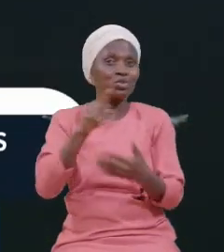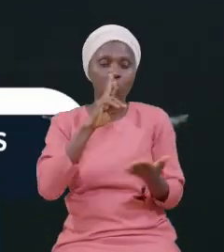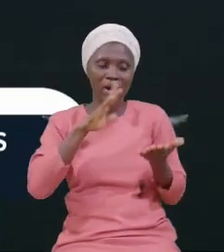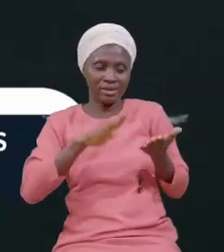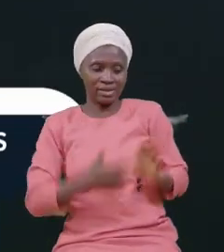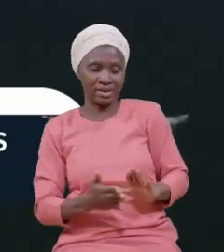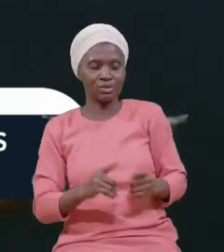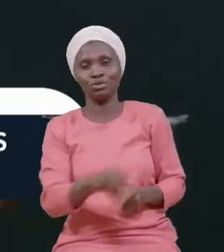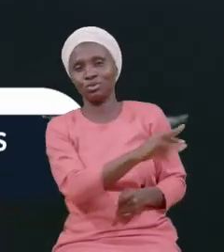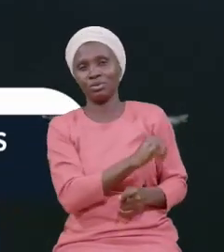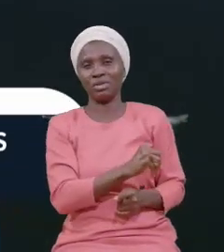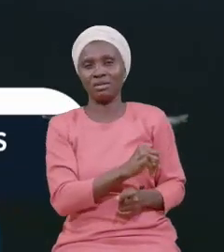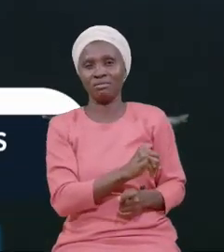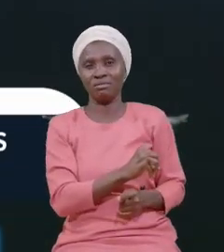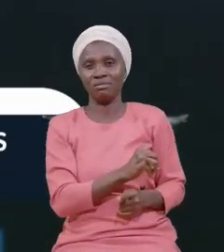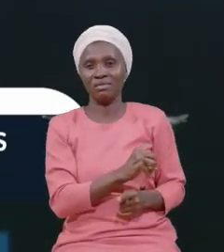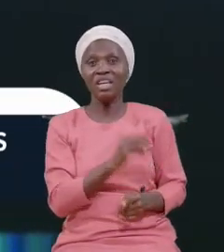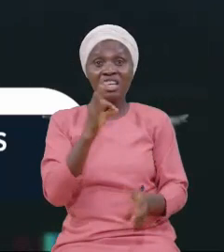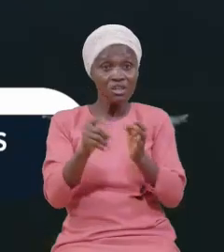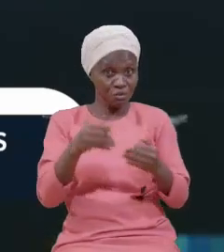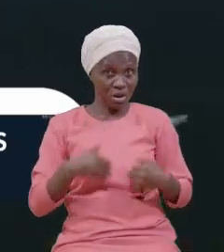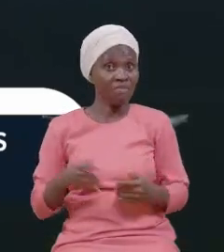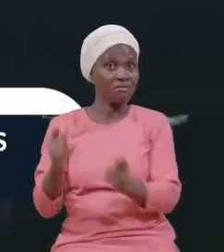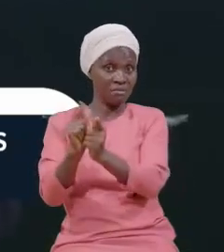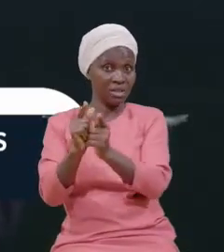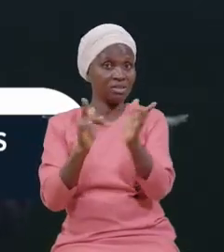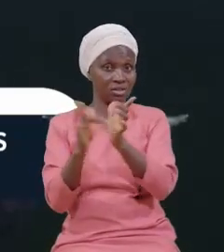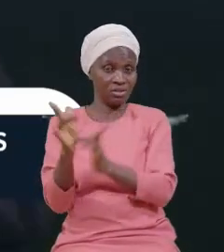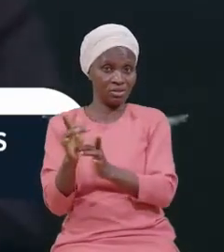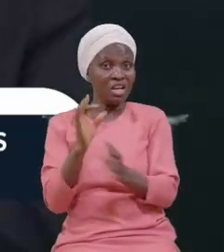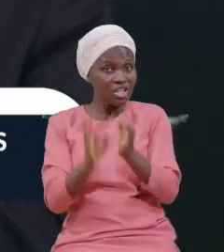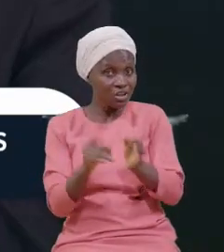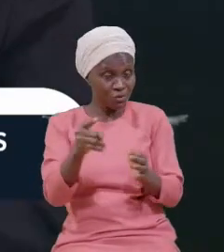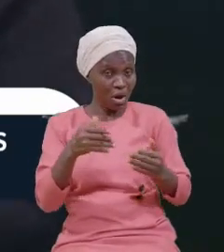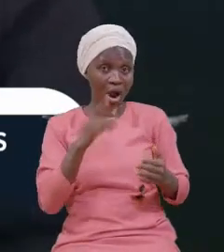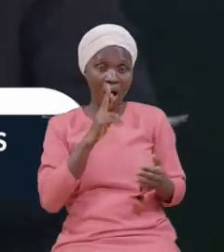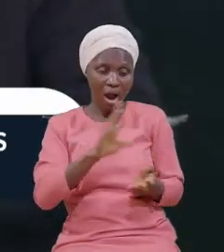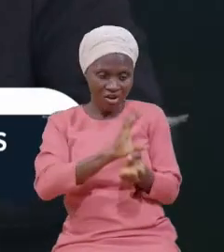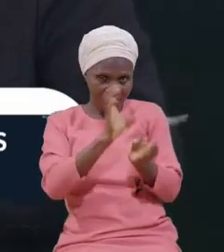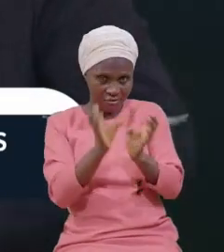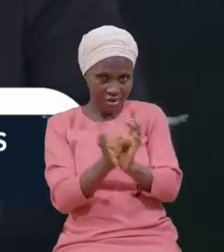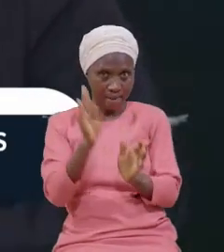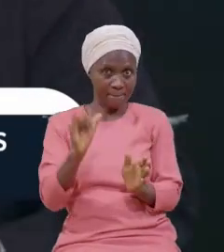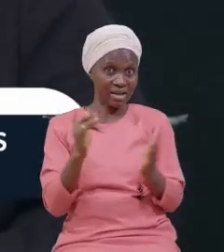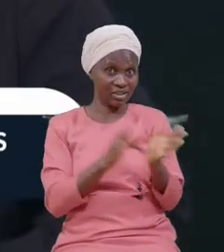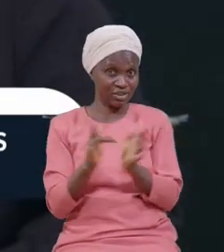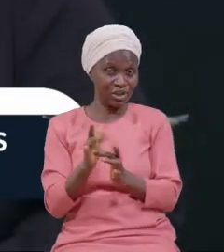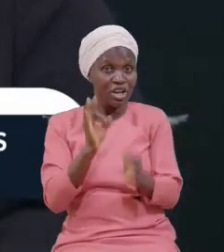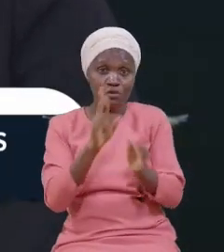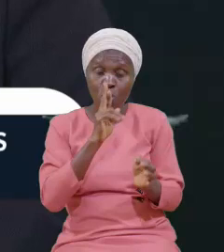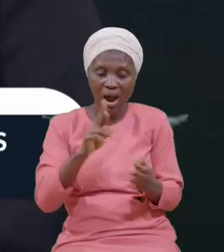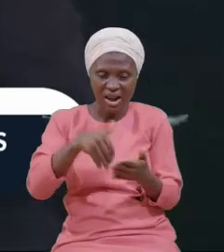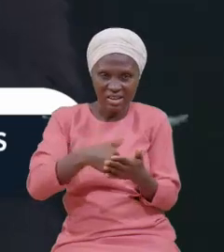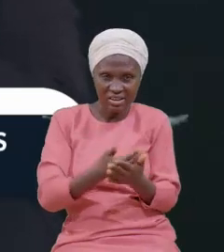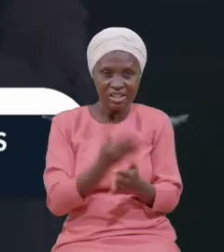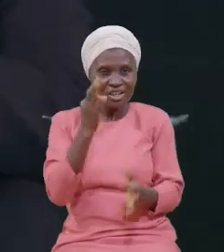have met Jesus, if you have come across Jesus, if you are converted by Jesus, if you are renewed, if you are refined,